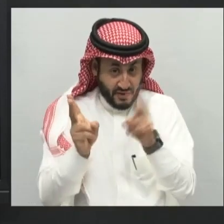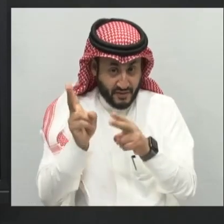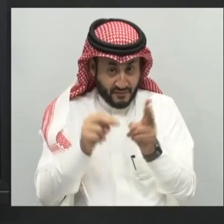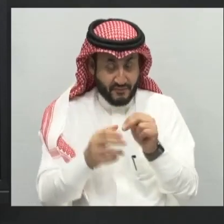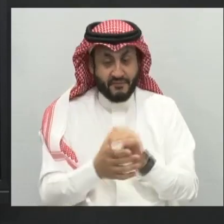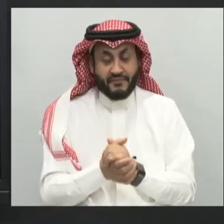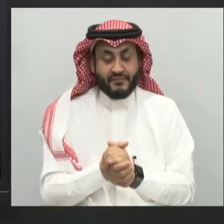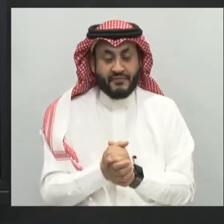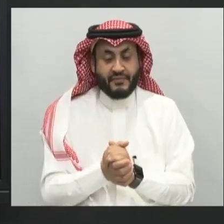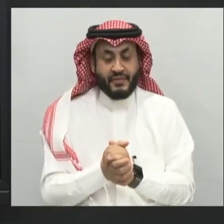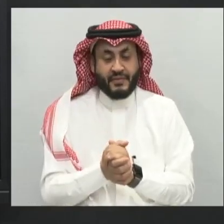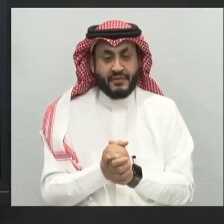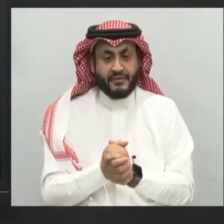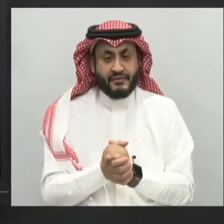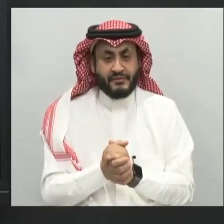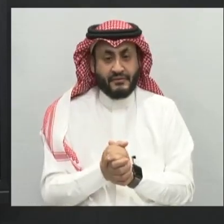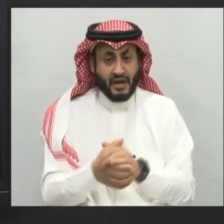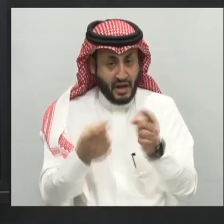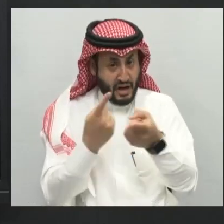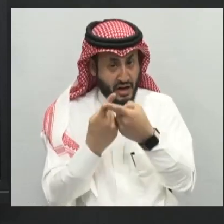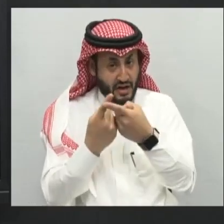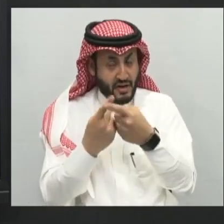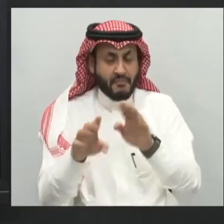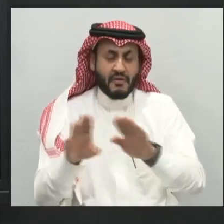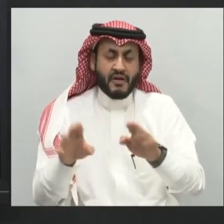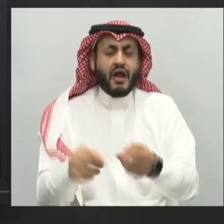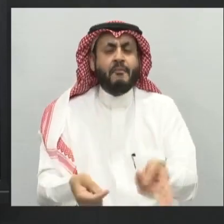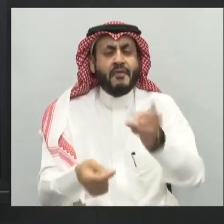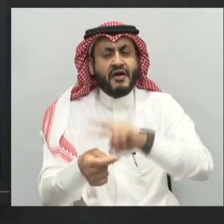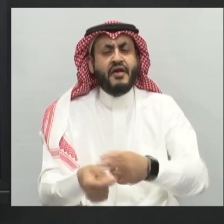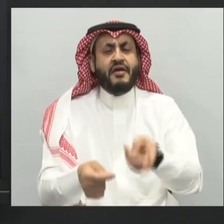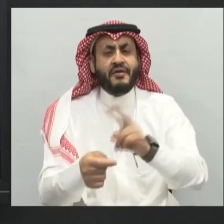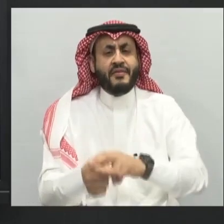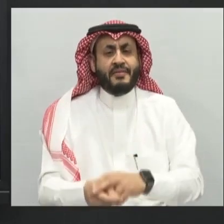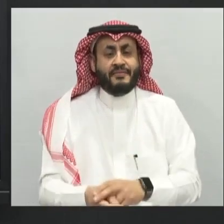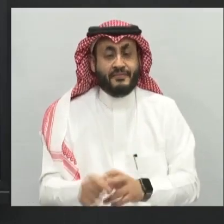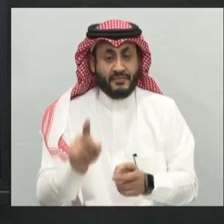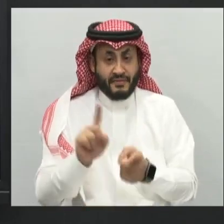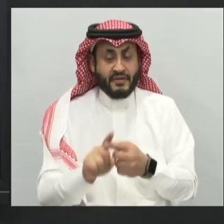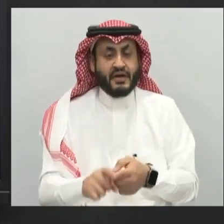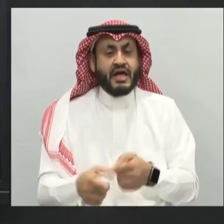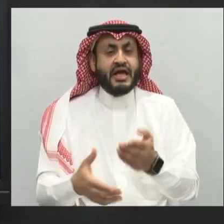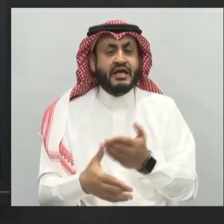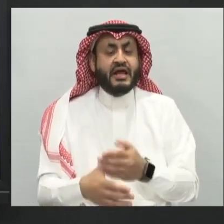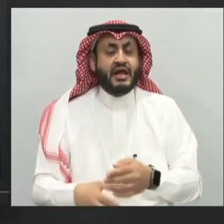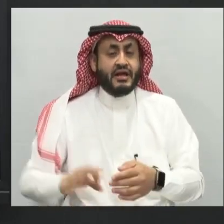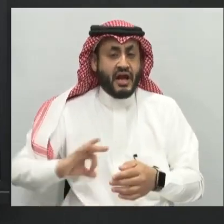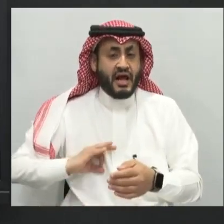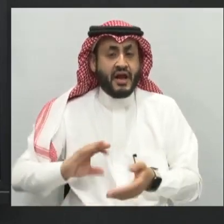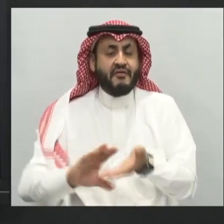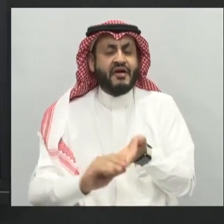other. It's not one day and that's it, no. She likes Wednesday because she has art